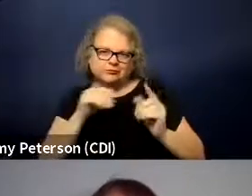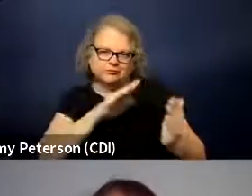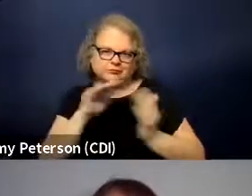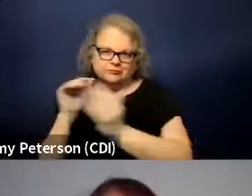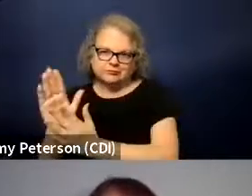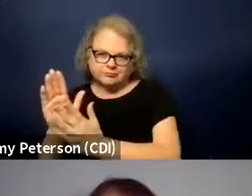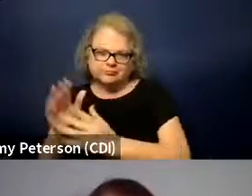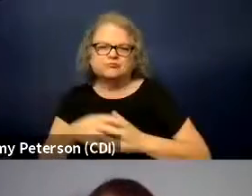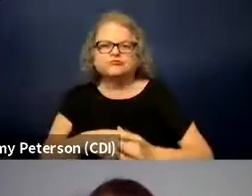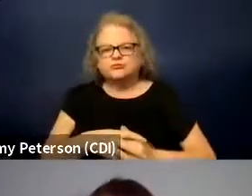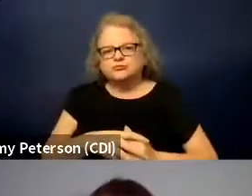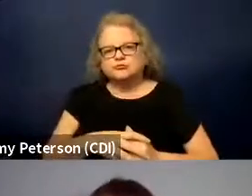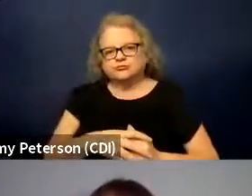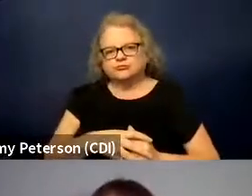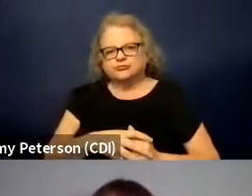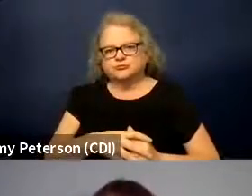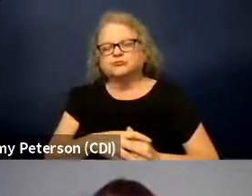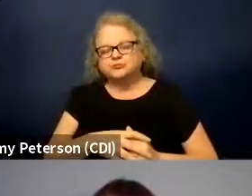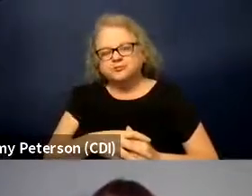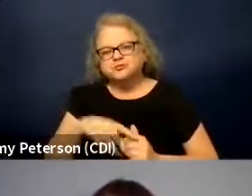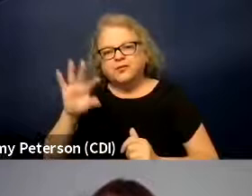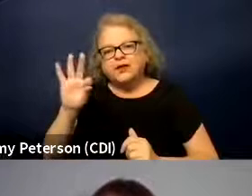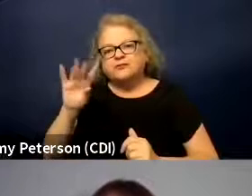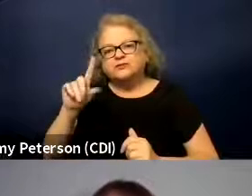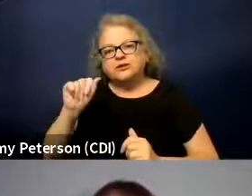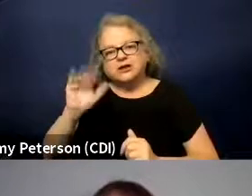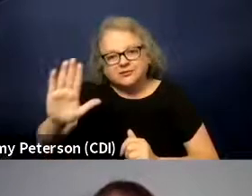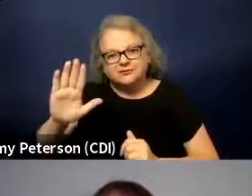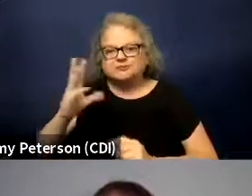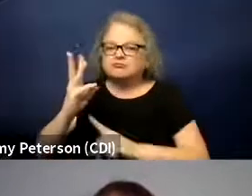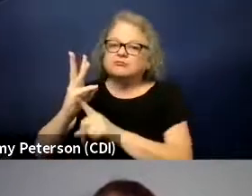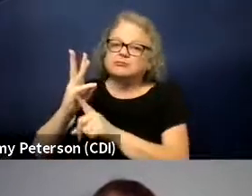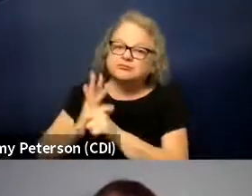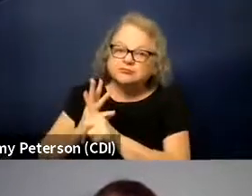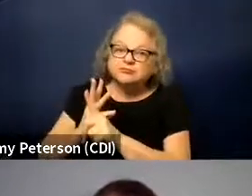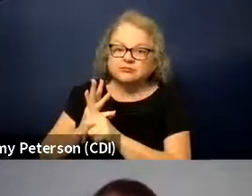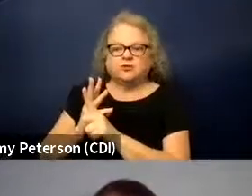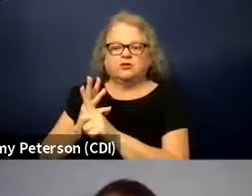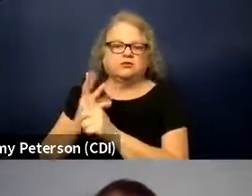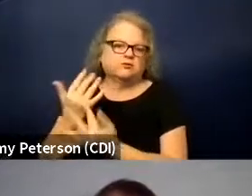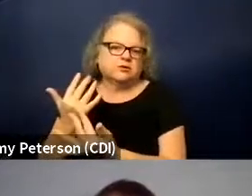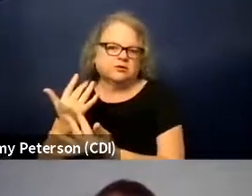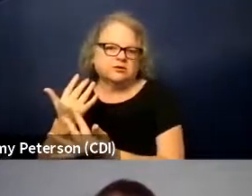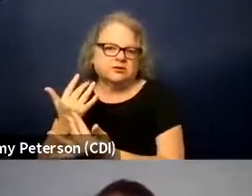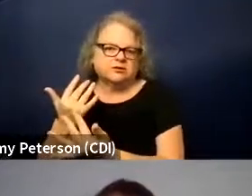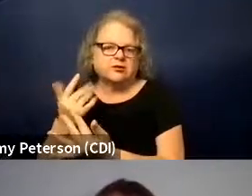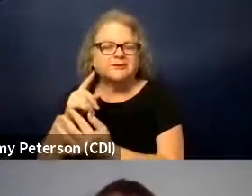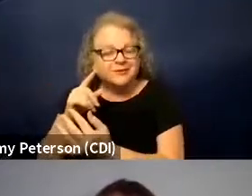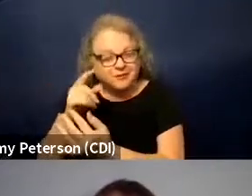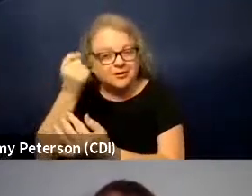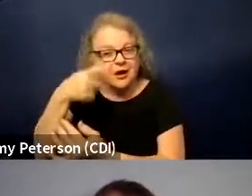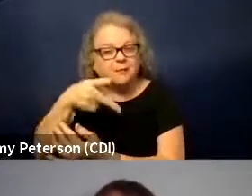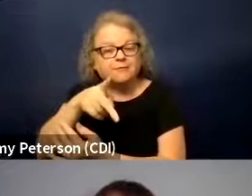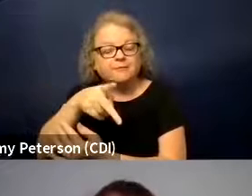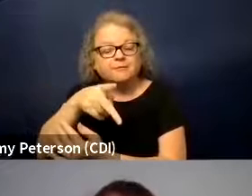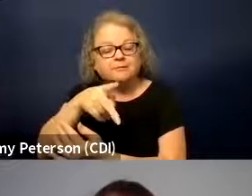FDA 1 year's worth of safety data because they followed the people in the phase 3 studies